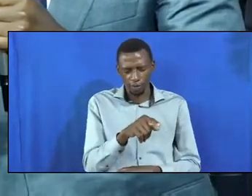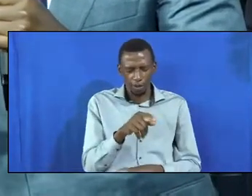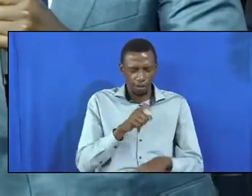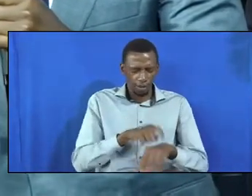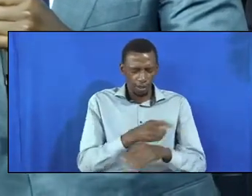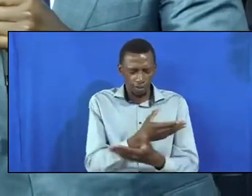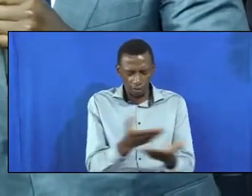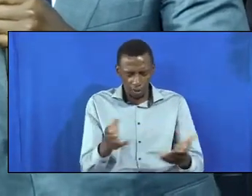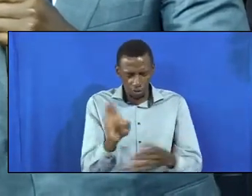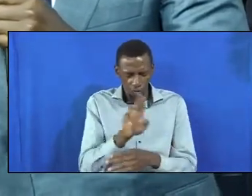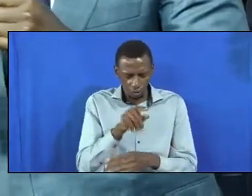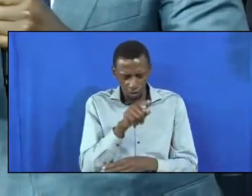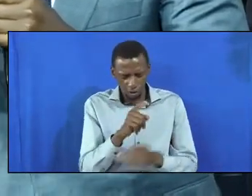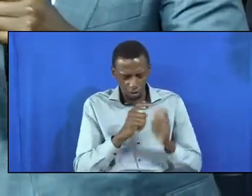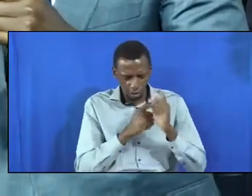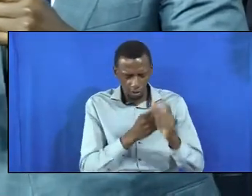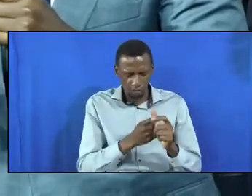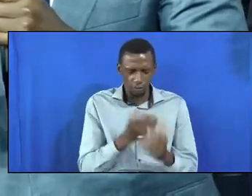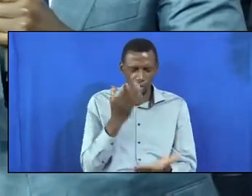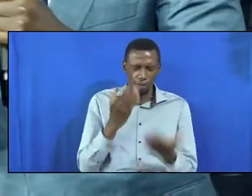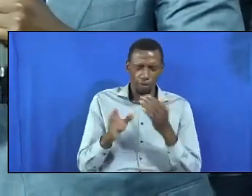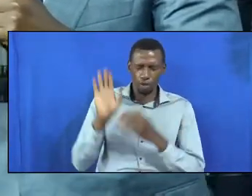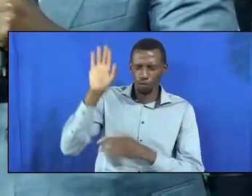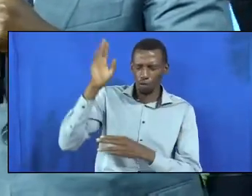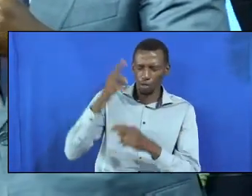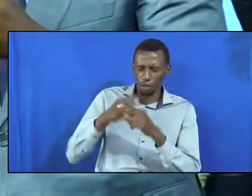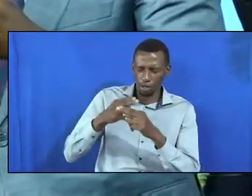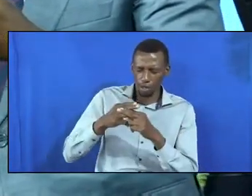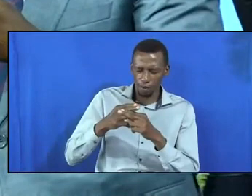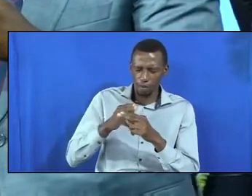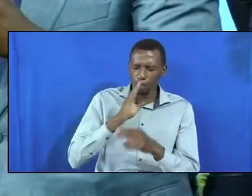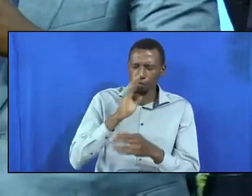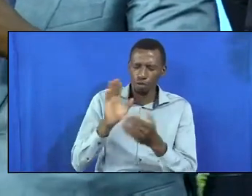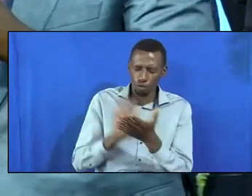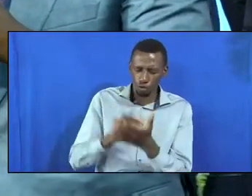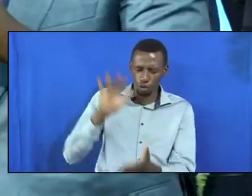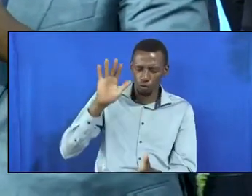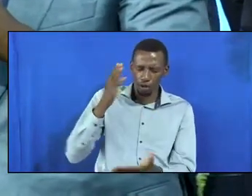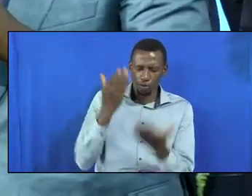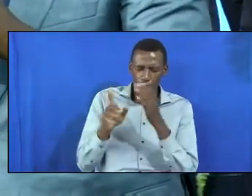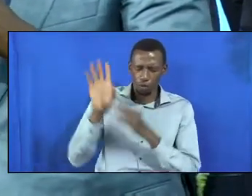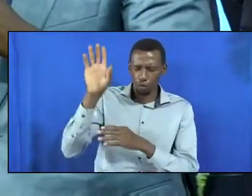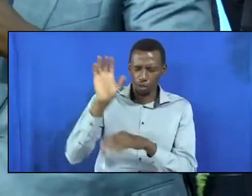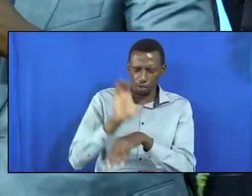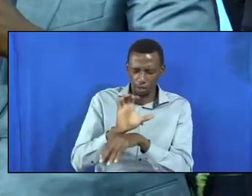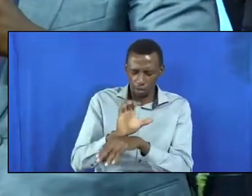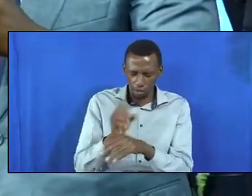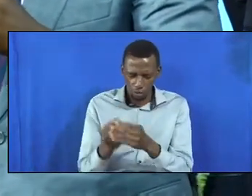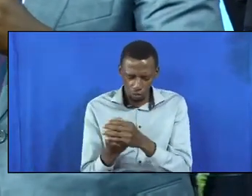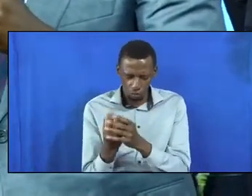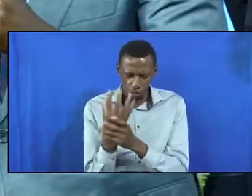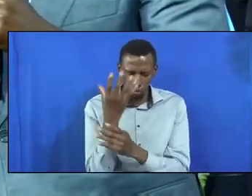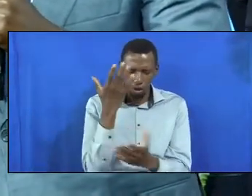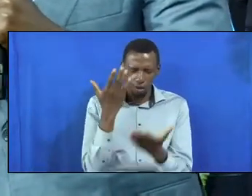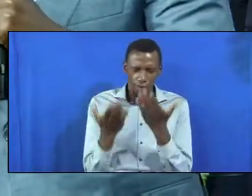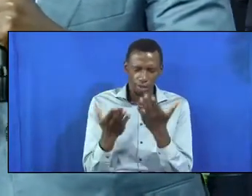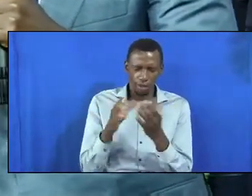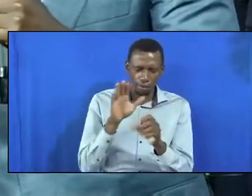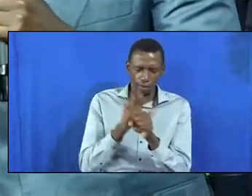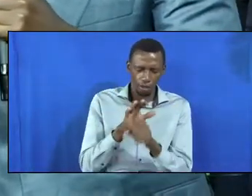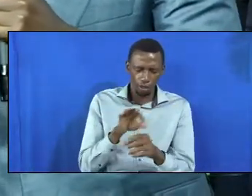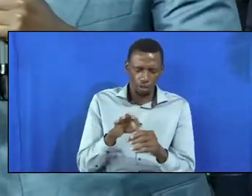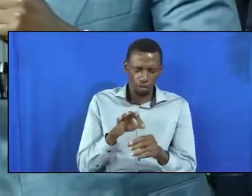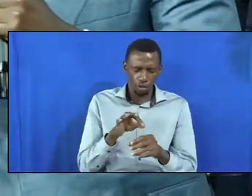gift, may your name be glorified. May your church grow. May many souls be saved in your kingdom. We